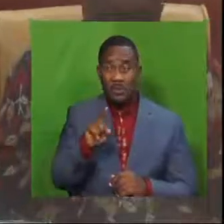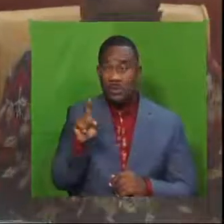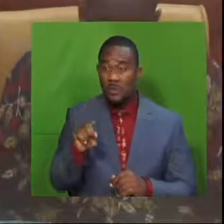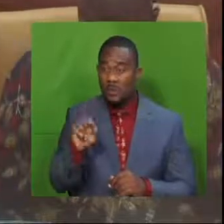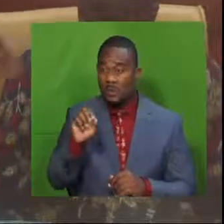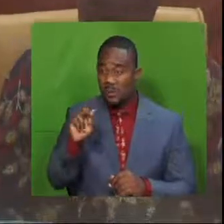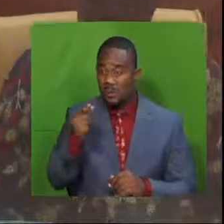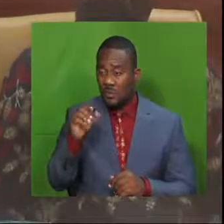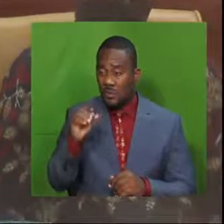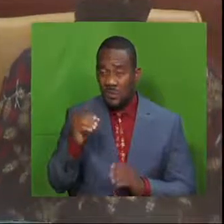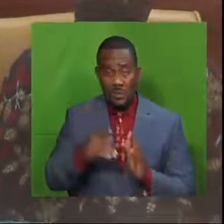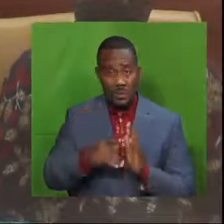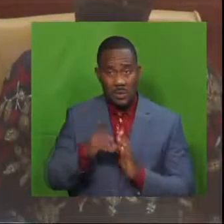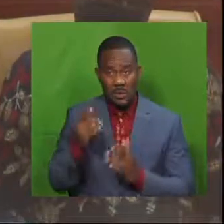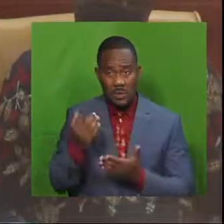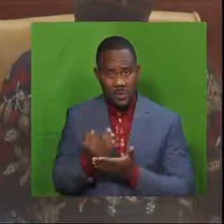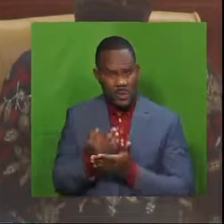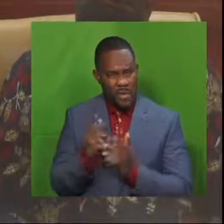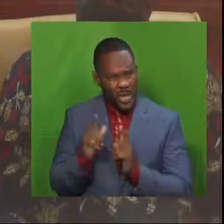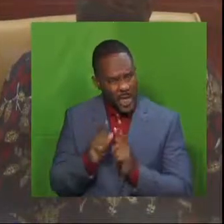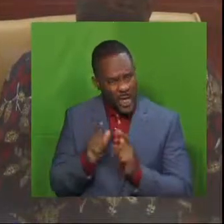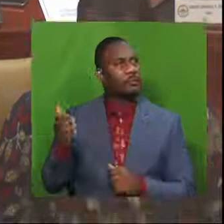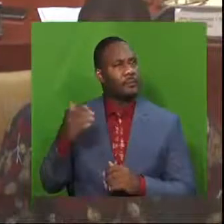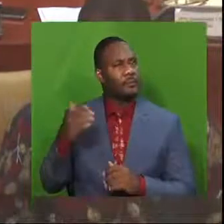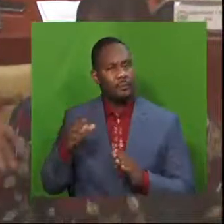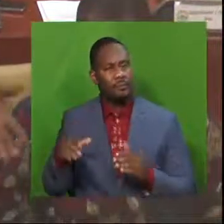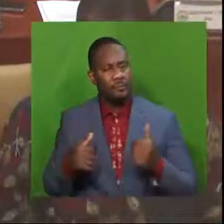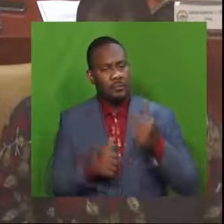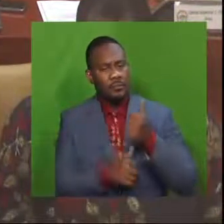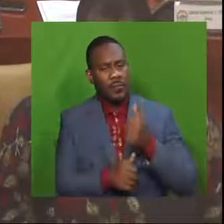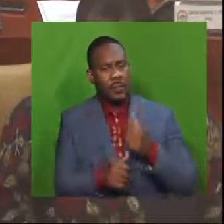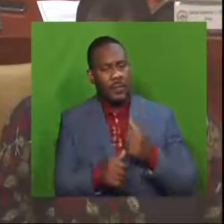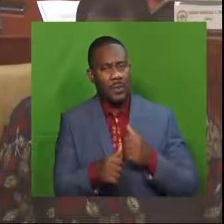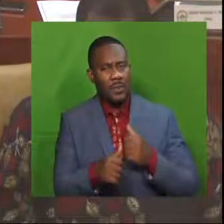big fund which was under a minister.